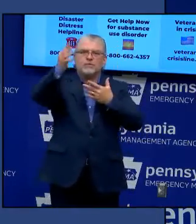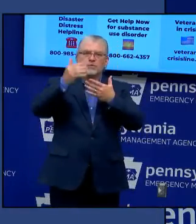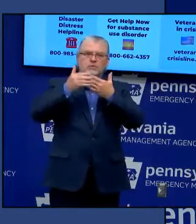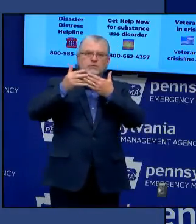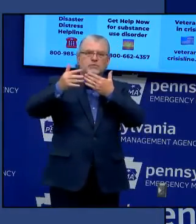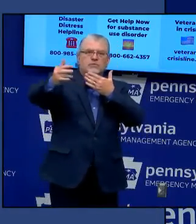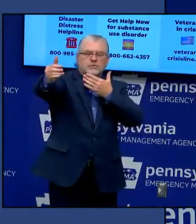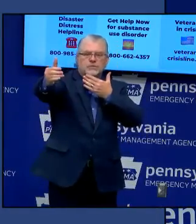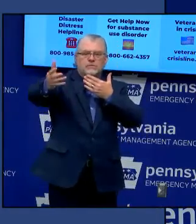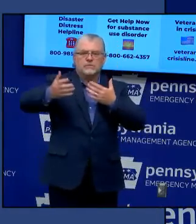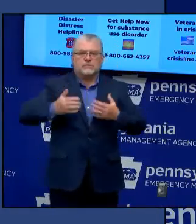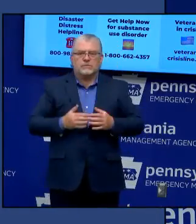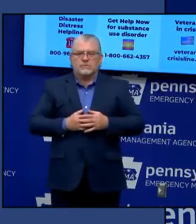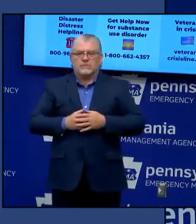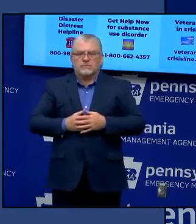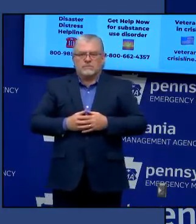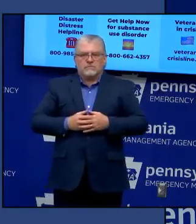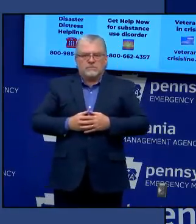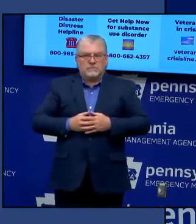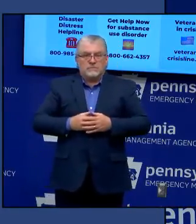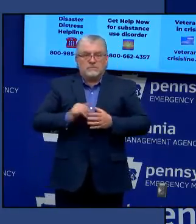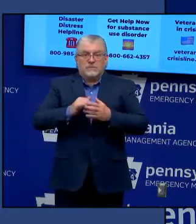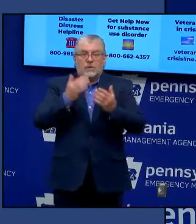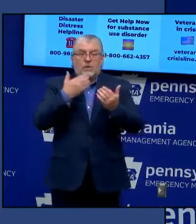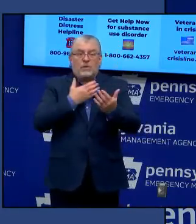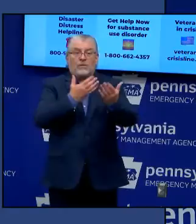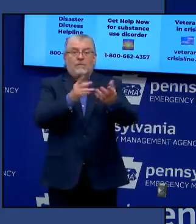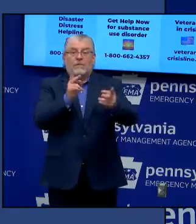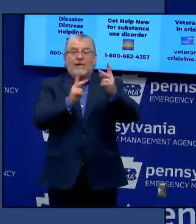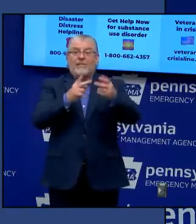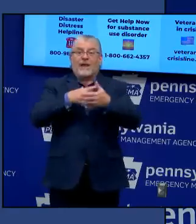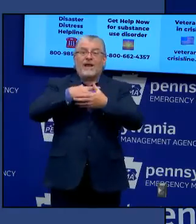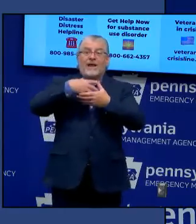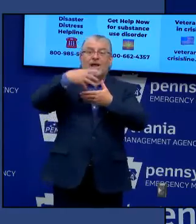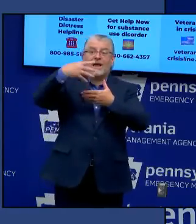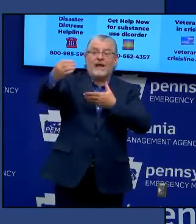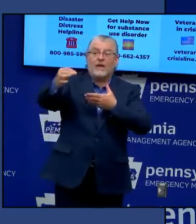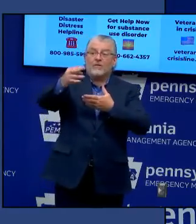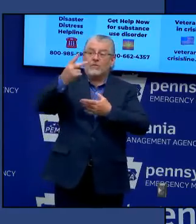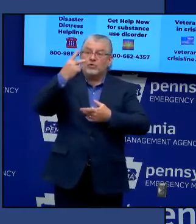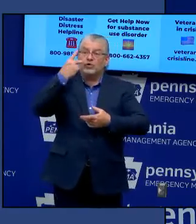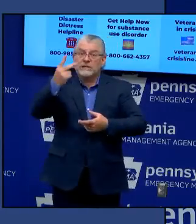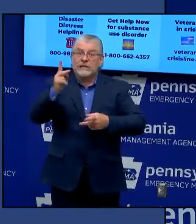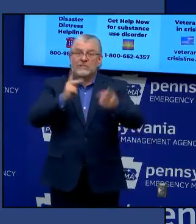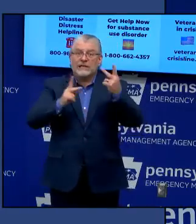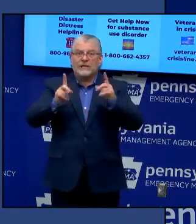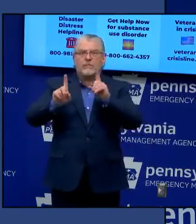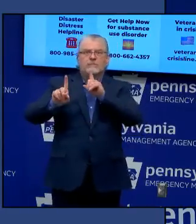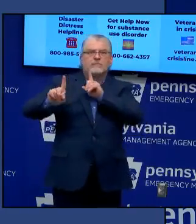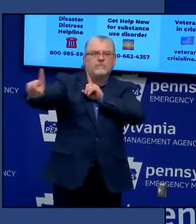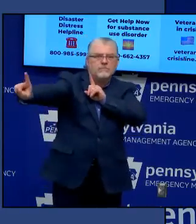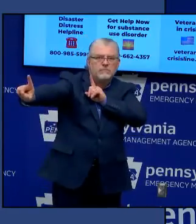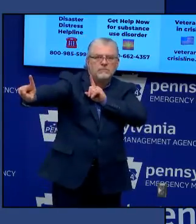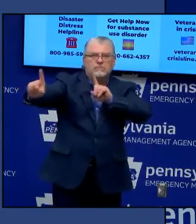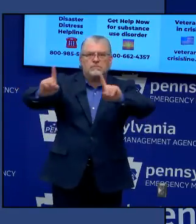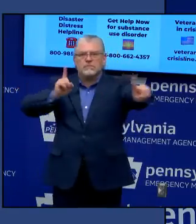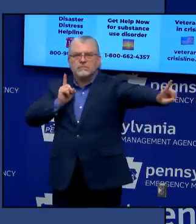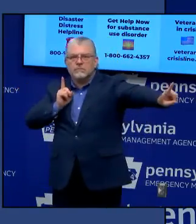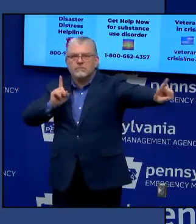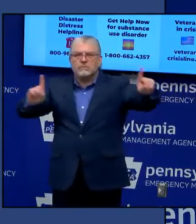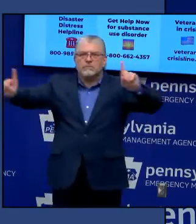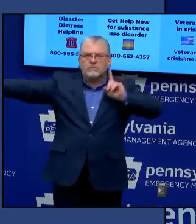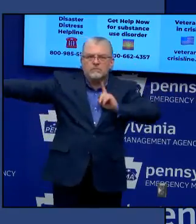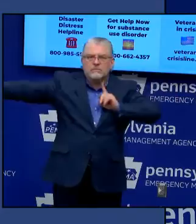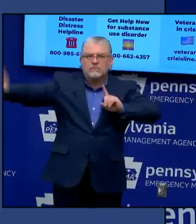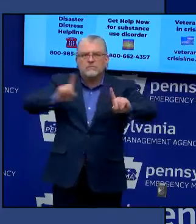recommendation would be when people are out and about seeing other people, that they wear a mask. It is a